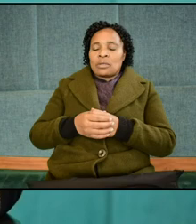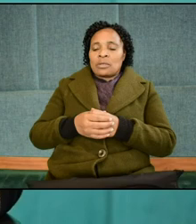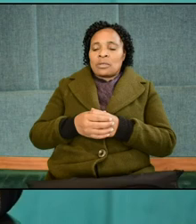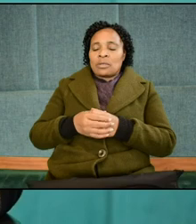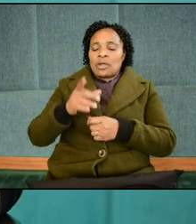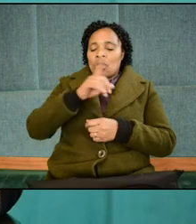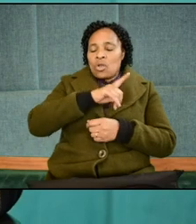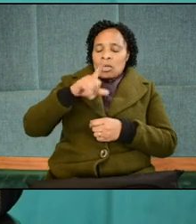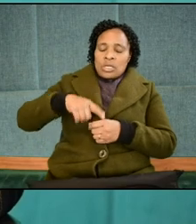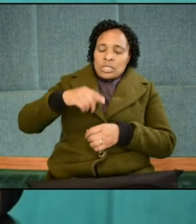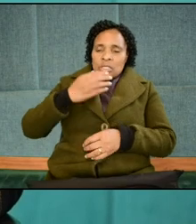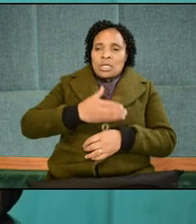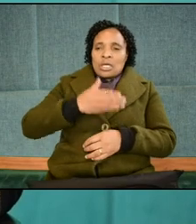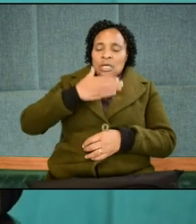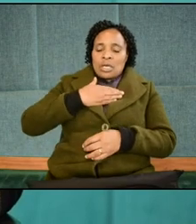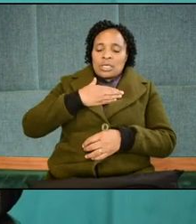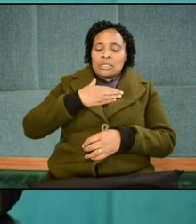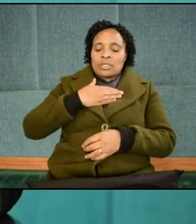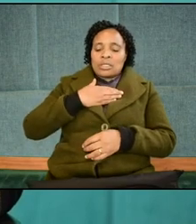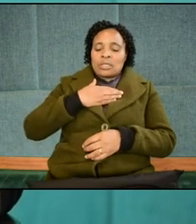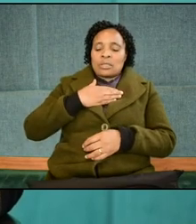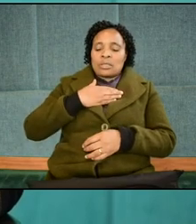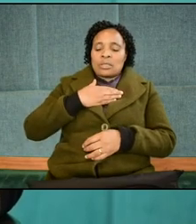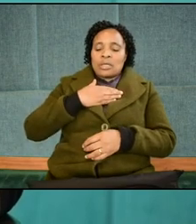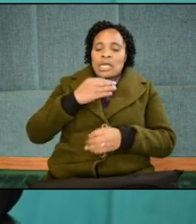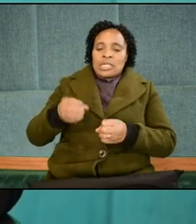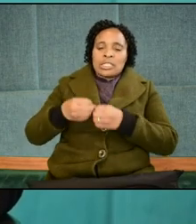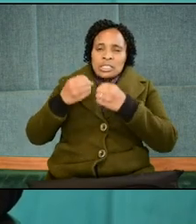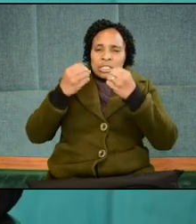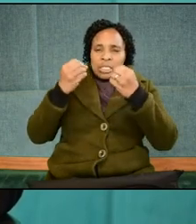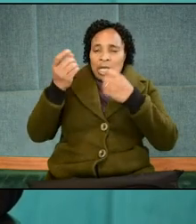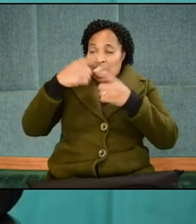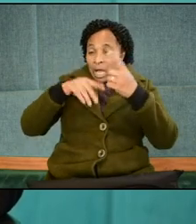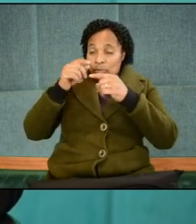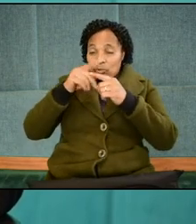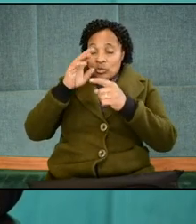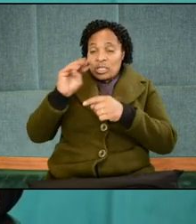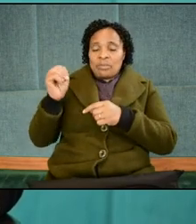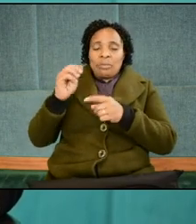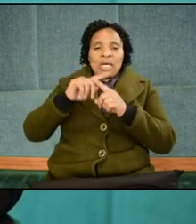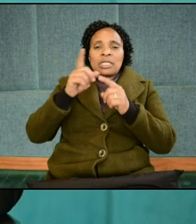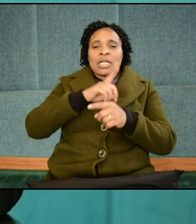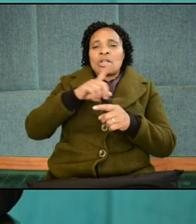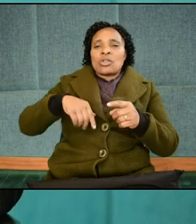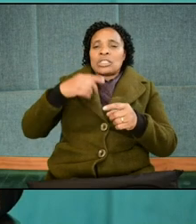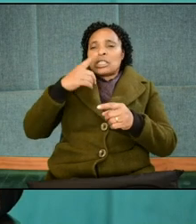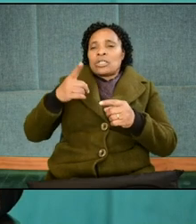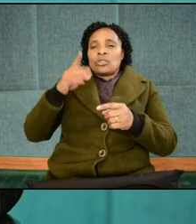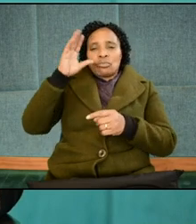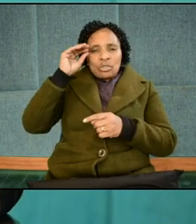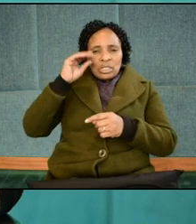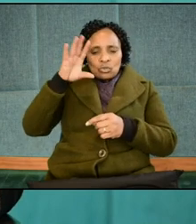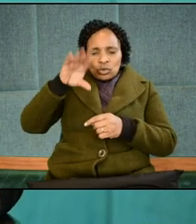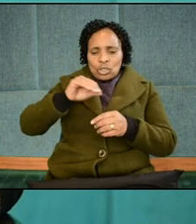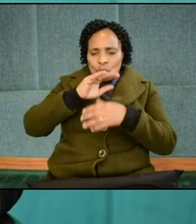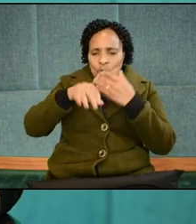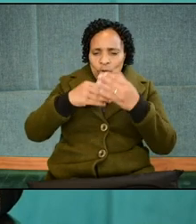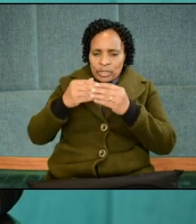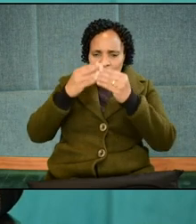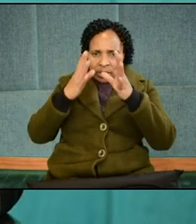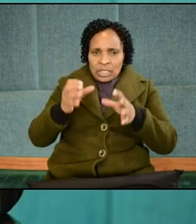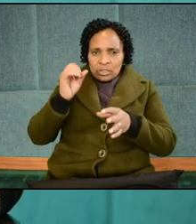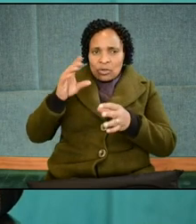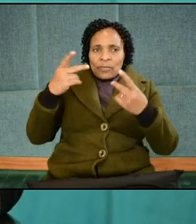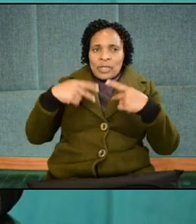the Lord's anger had burned against them. So the Lord told Moses to take all the leaders of the